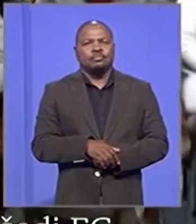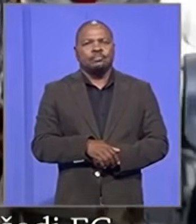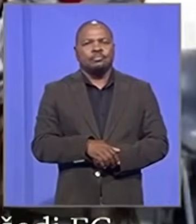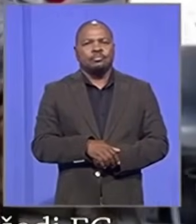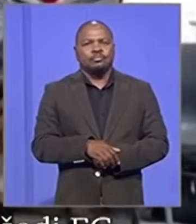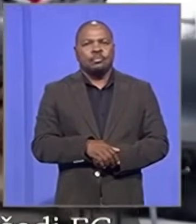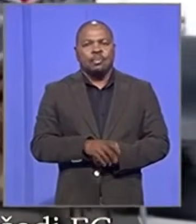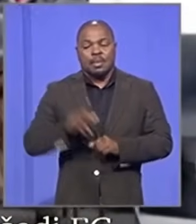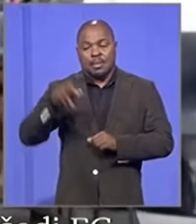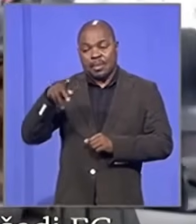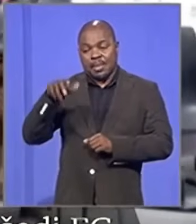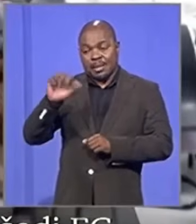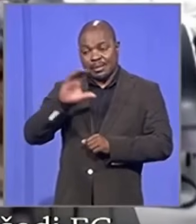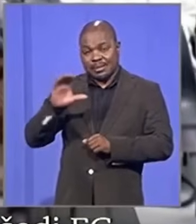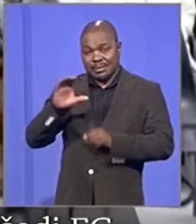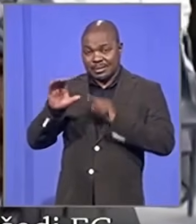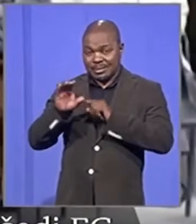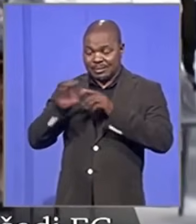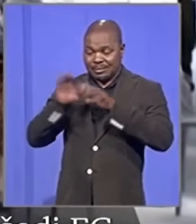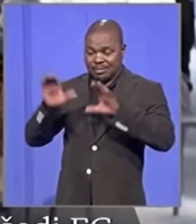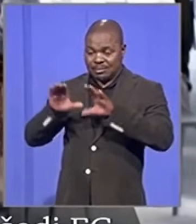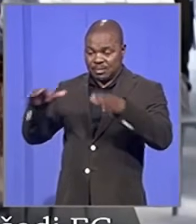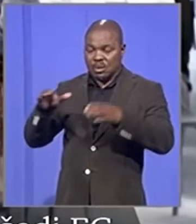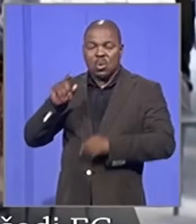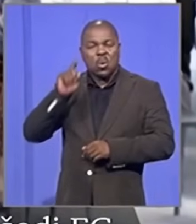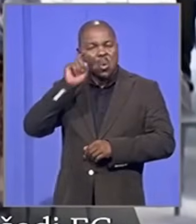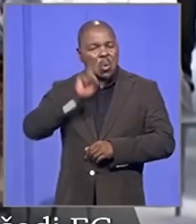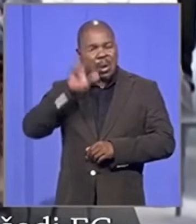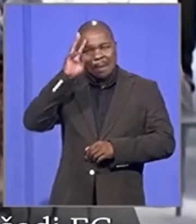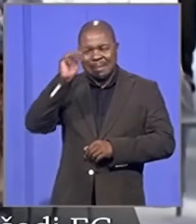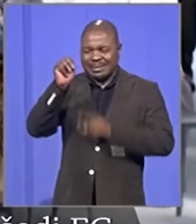As the PAC, we have a very old standing